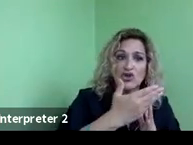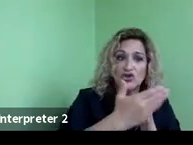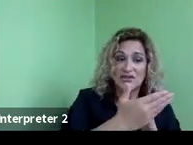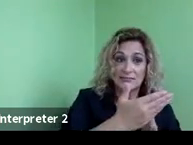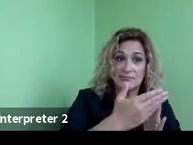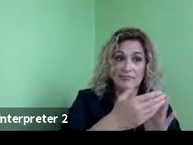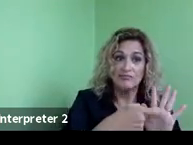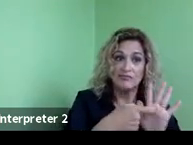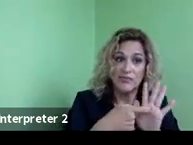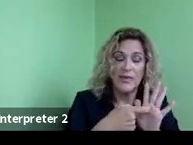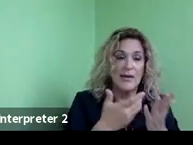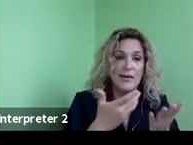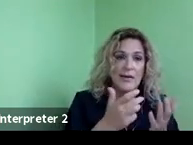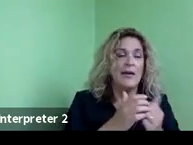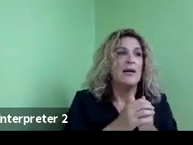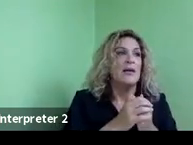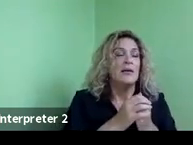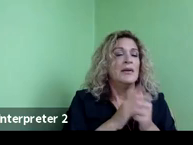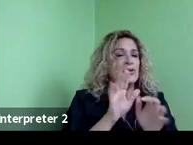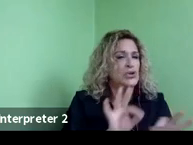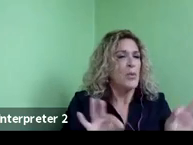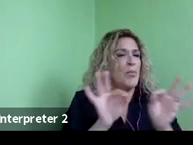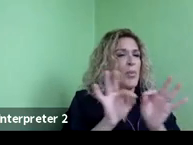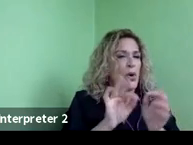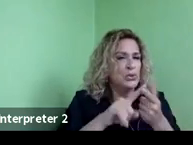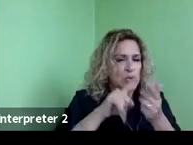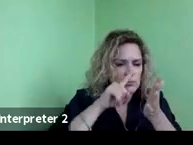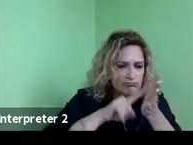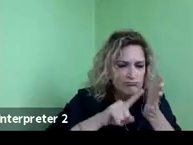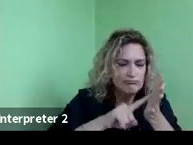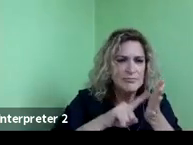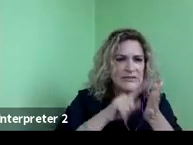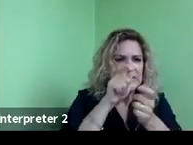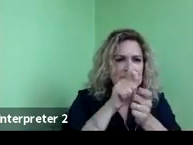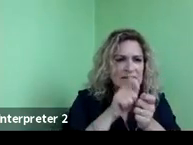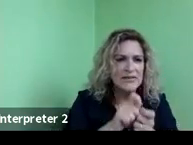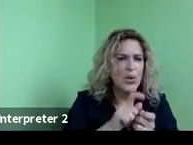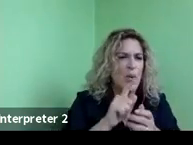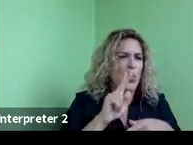it's really important to dig into the details of what kinds of records they're talking